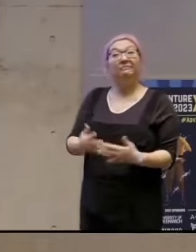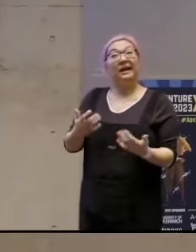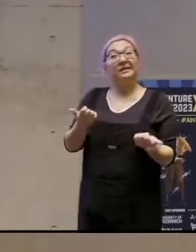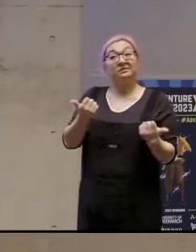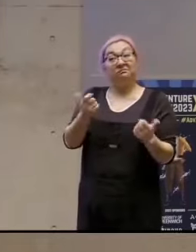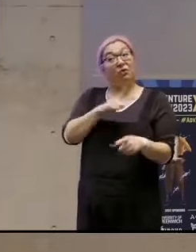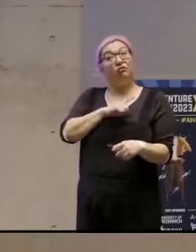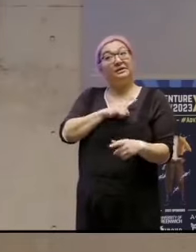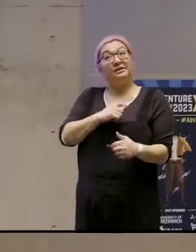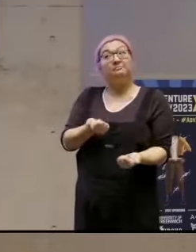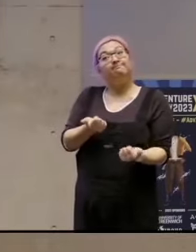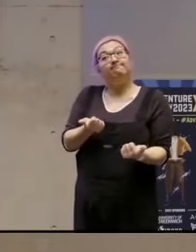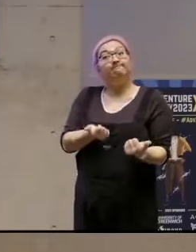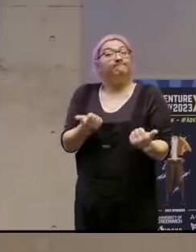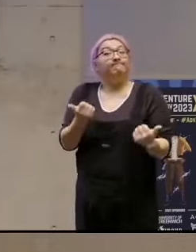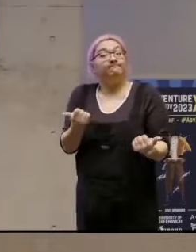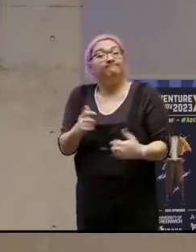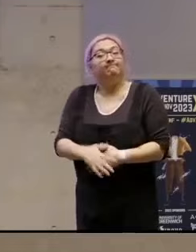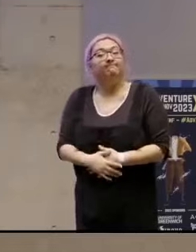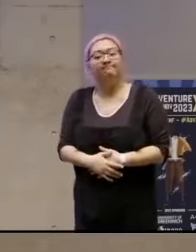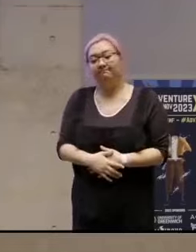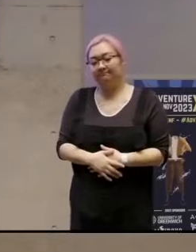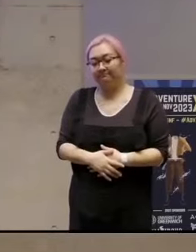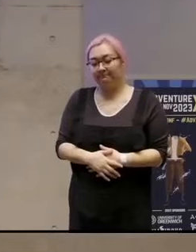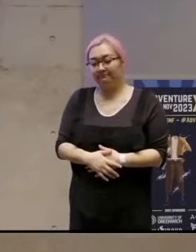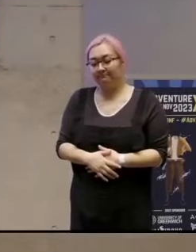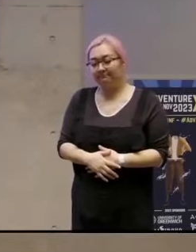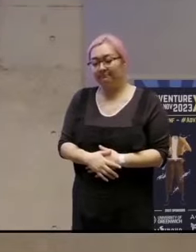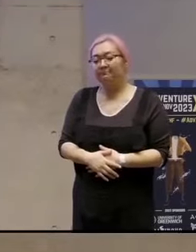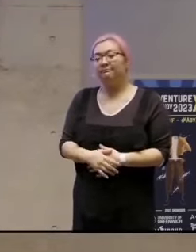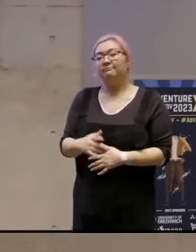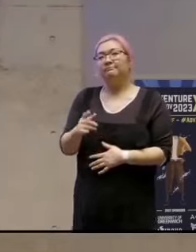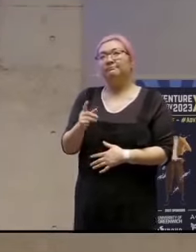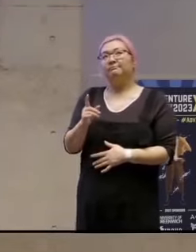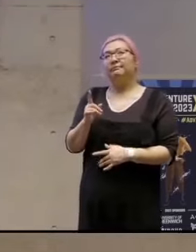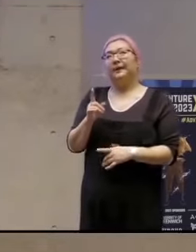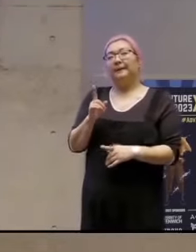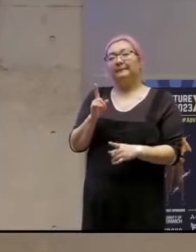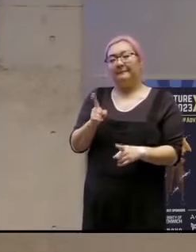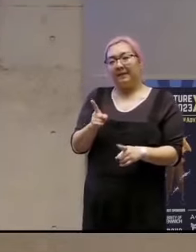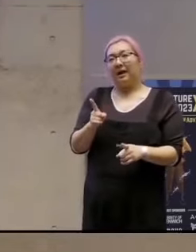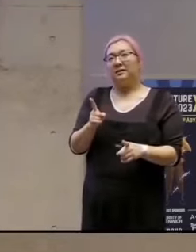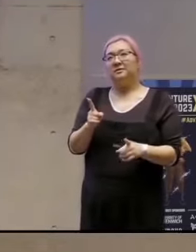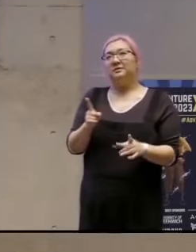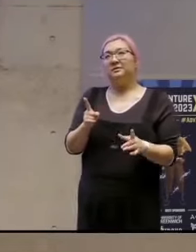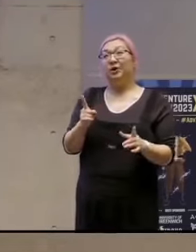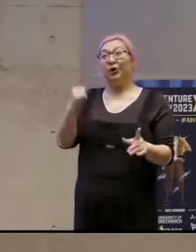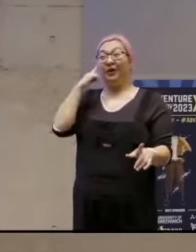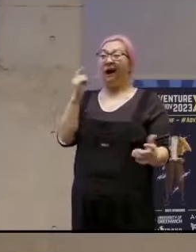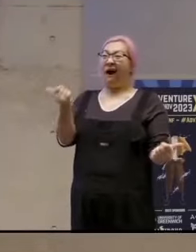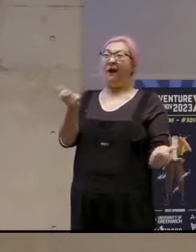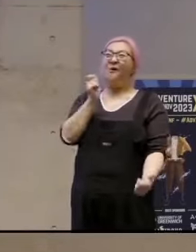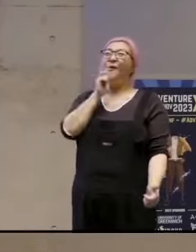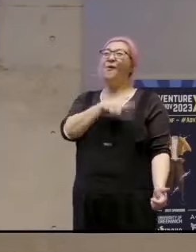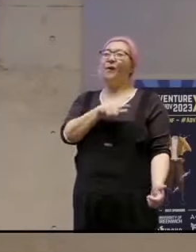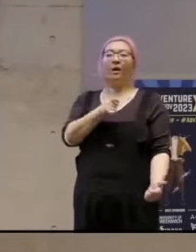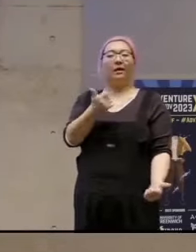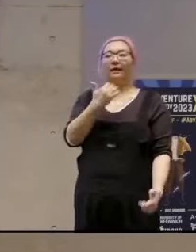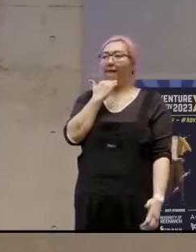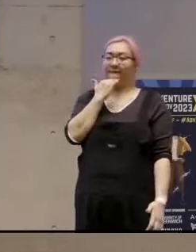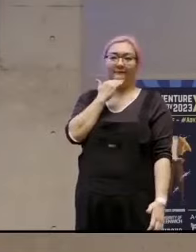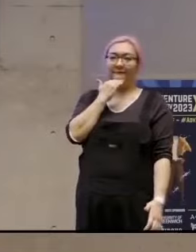but at some point, like really quickly, you need to go beyond because it's cool. You have to have more than